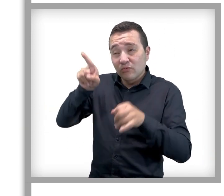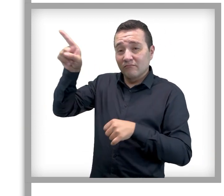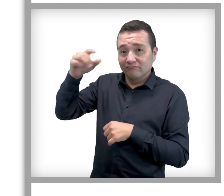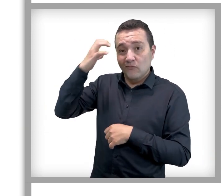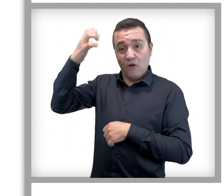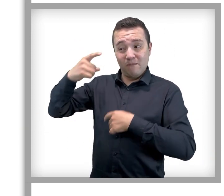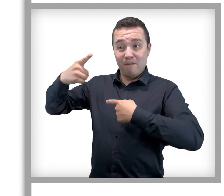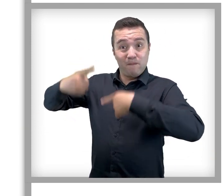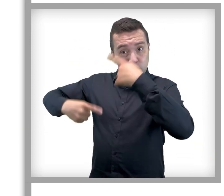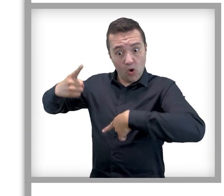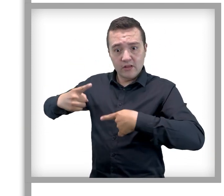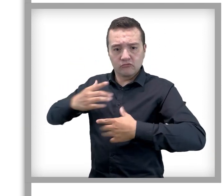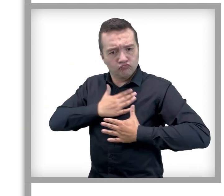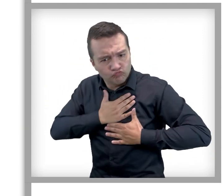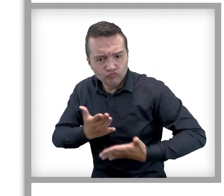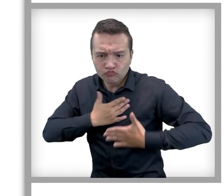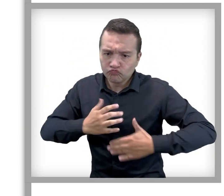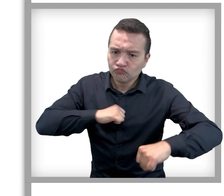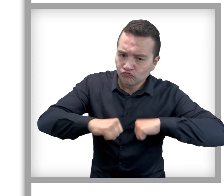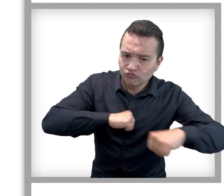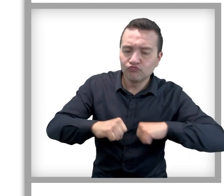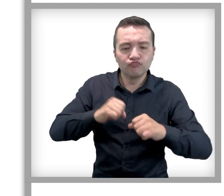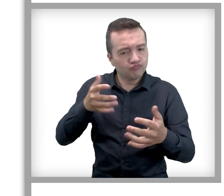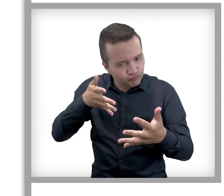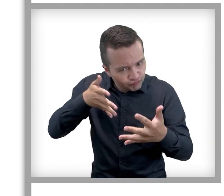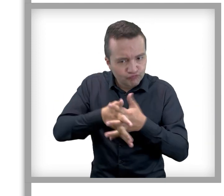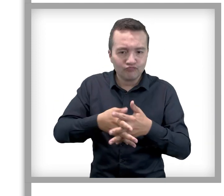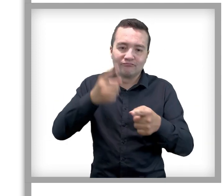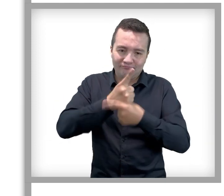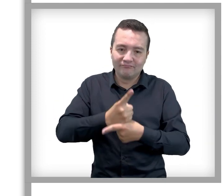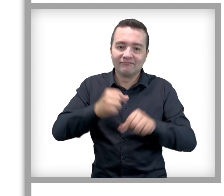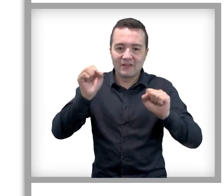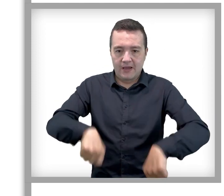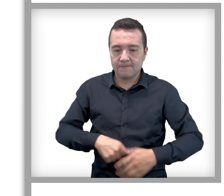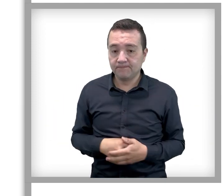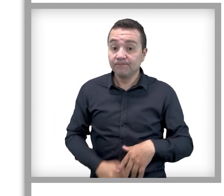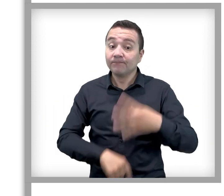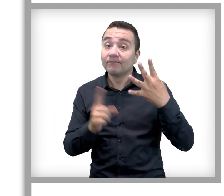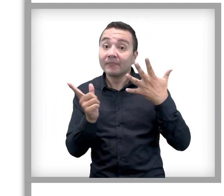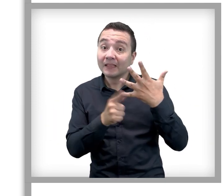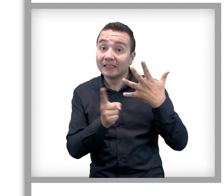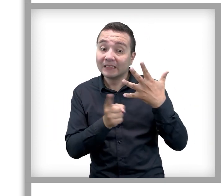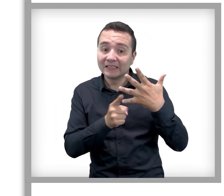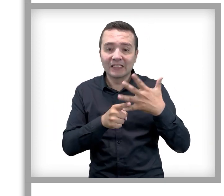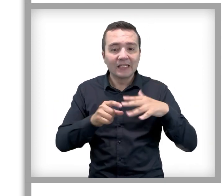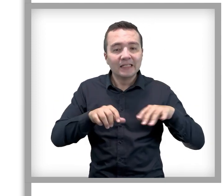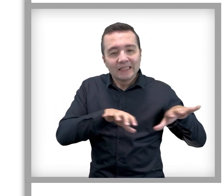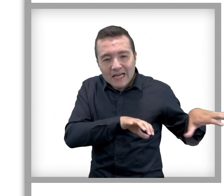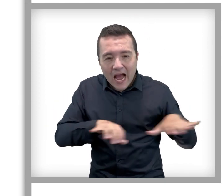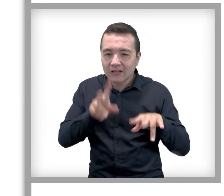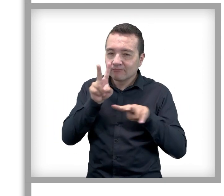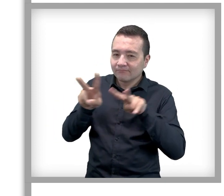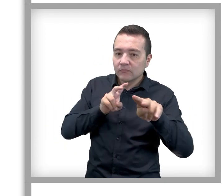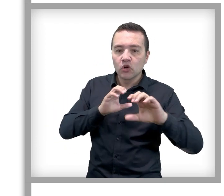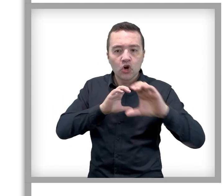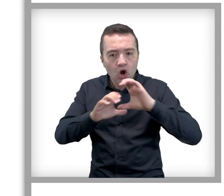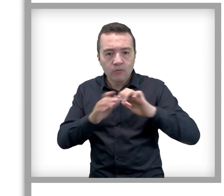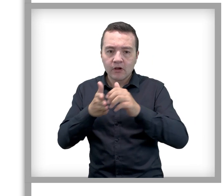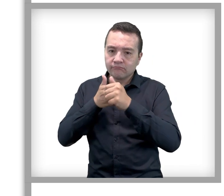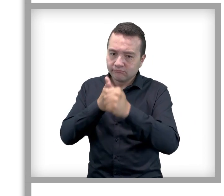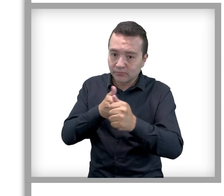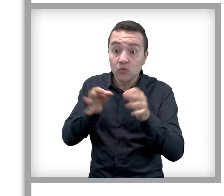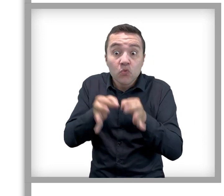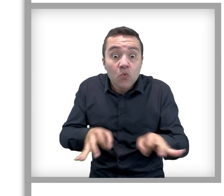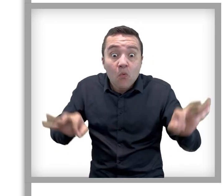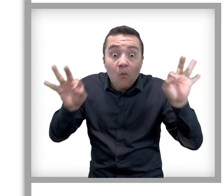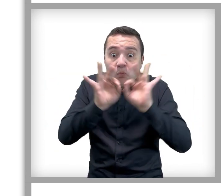create inclusive communication and wayfinding, and take into account that people's attitudes can be a major barrier. Recreation